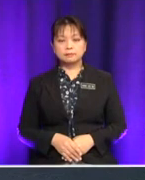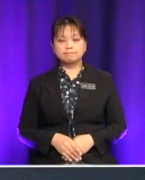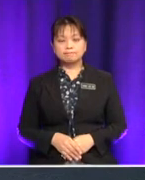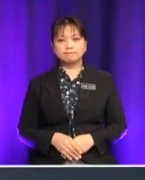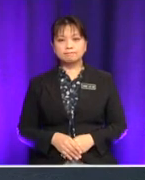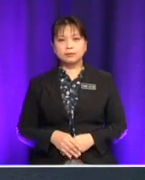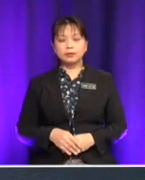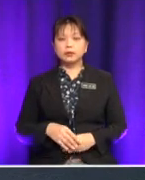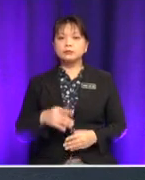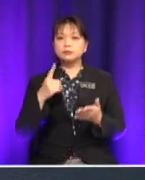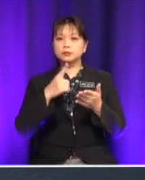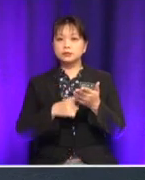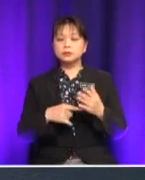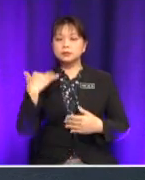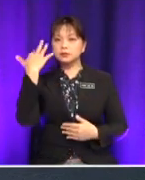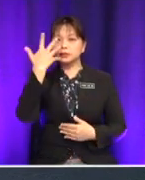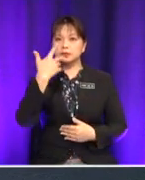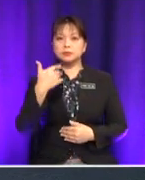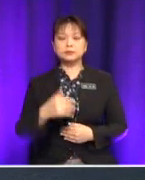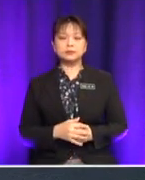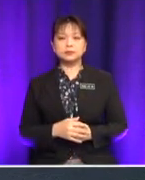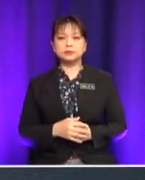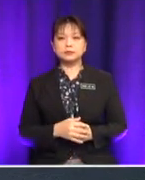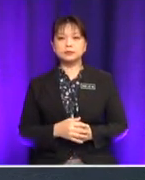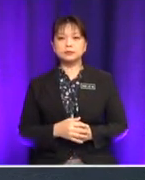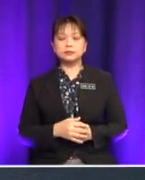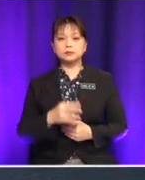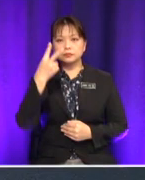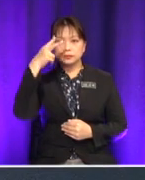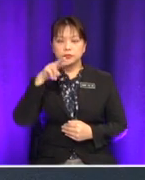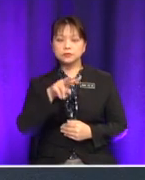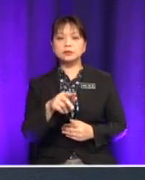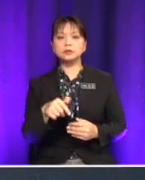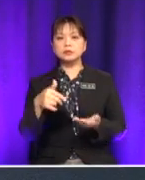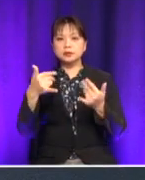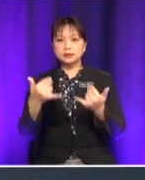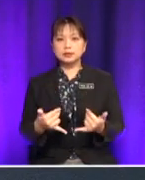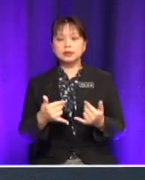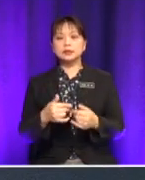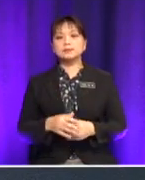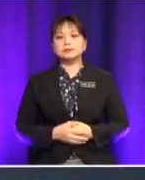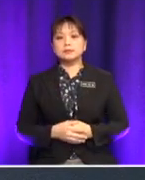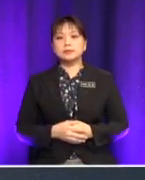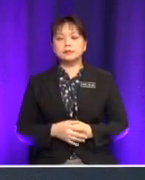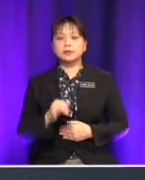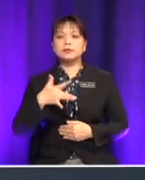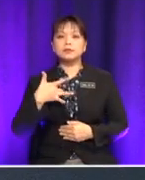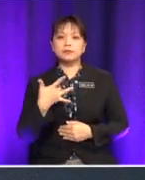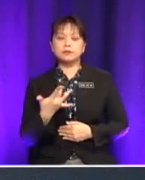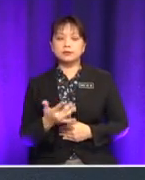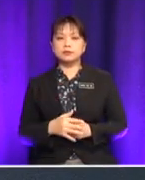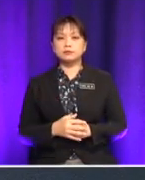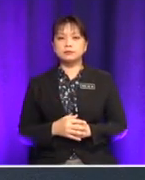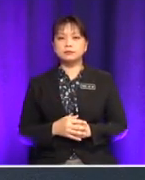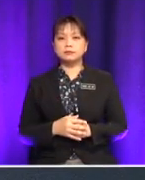Madam, what a beautiful scenic environment. I feel so calm. Let me just seize